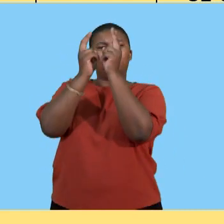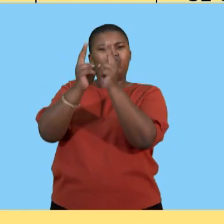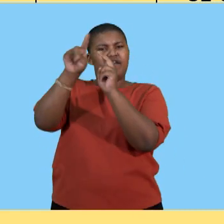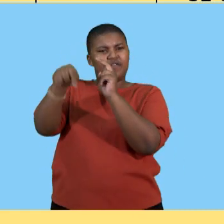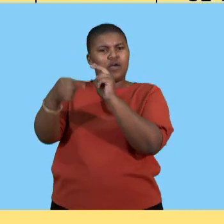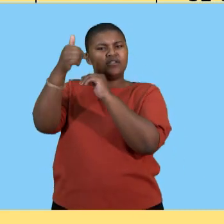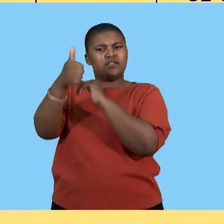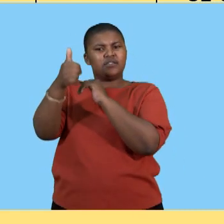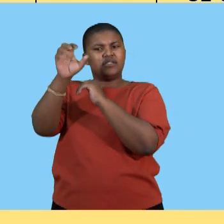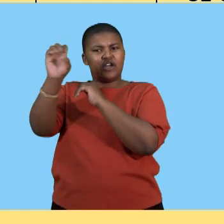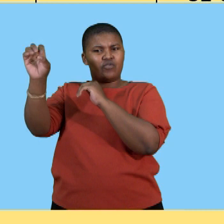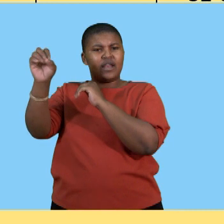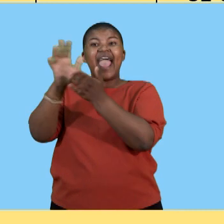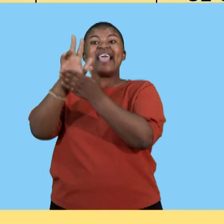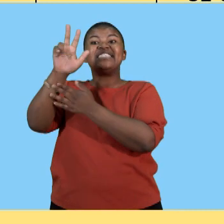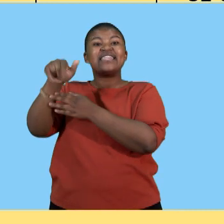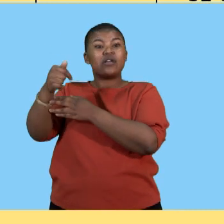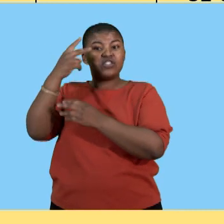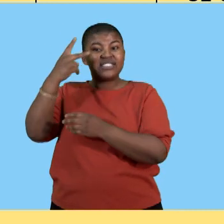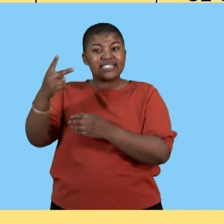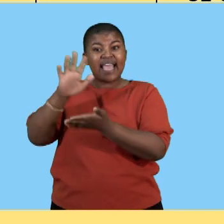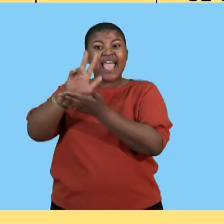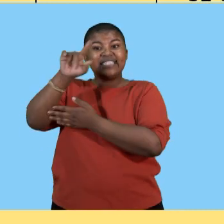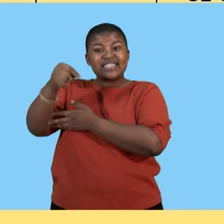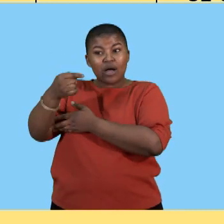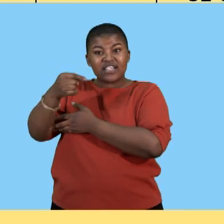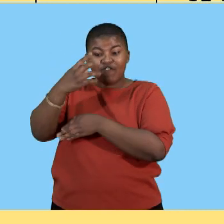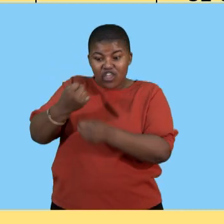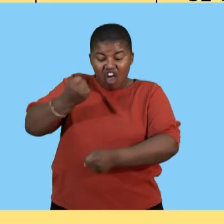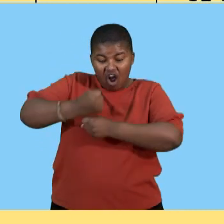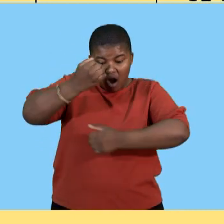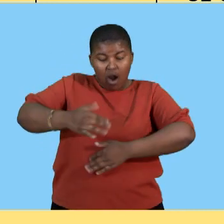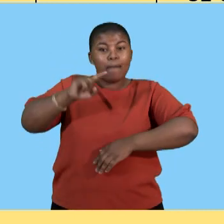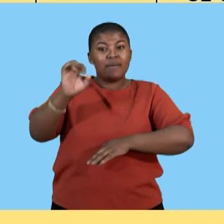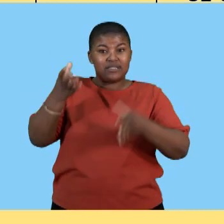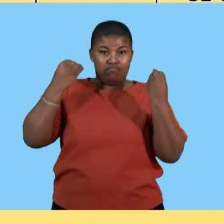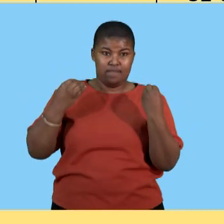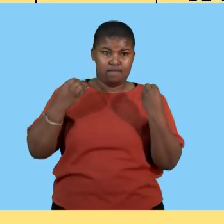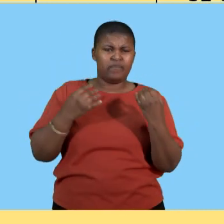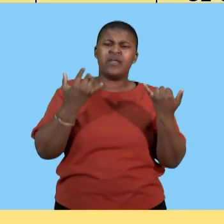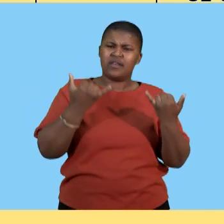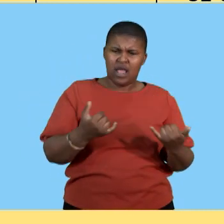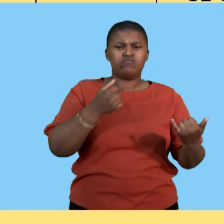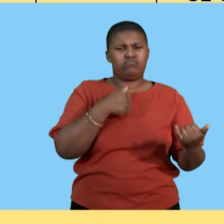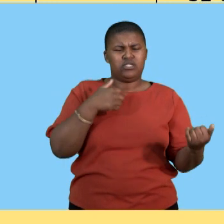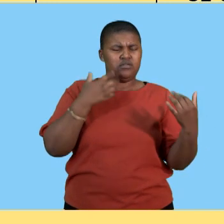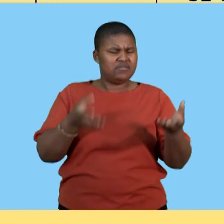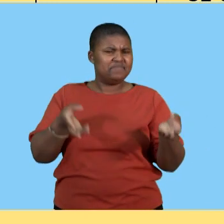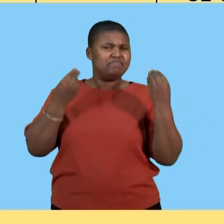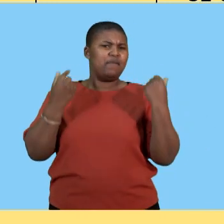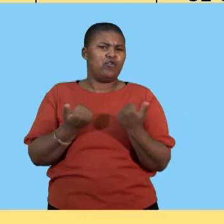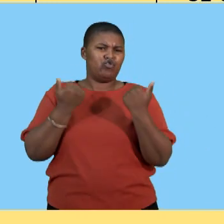for the year, 18,000. You remember, we calculated it over here. Therefore, it means from what we have